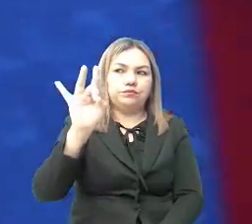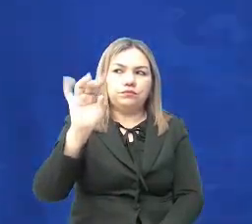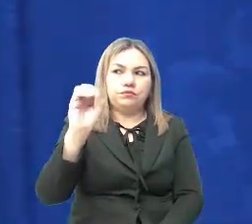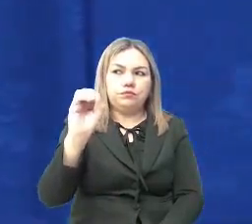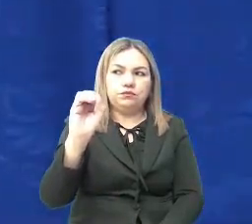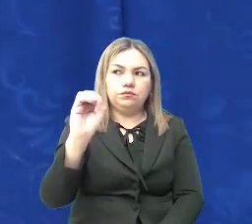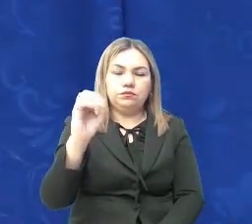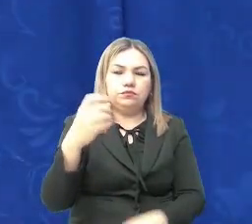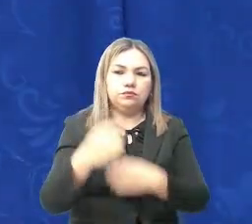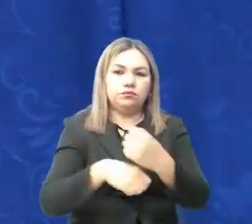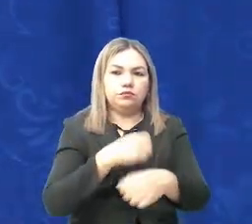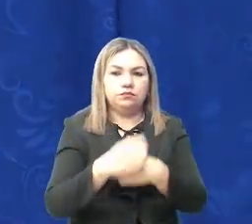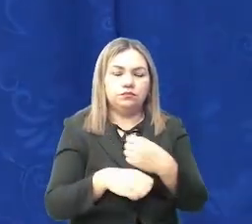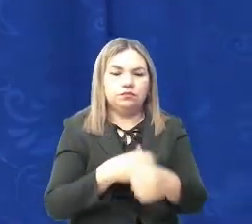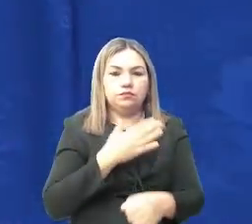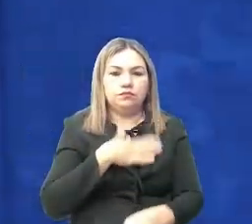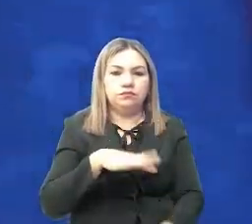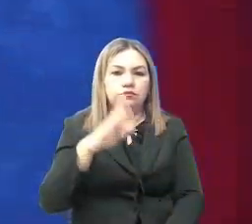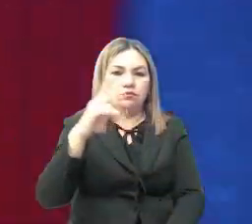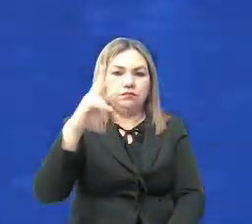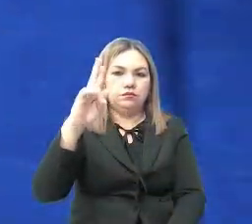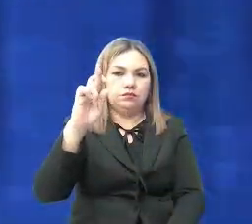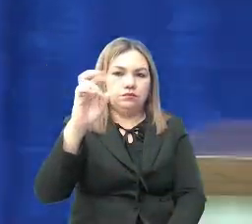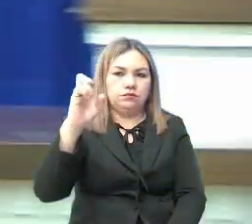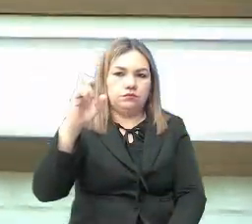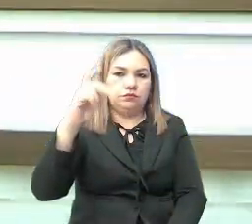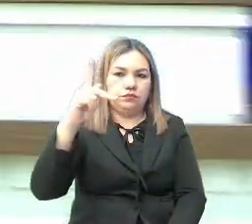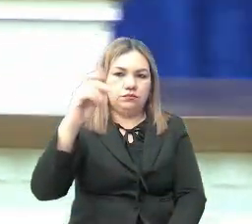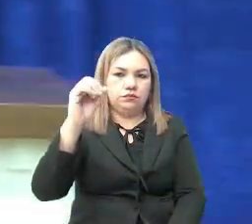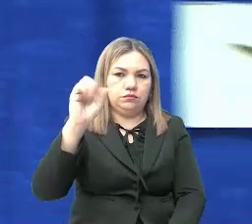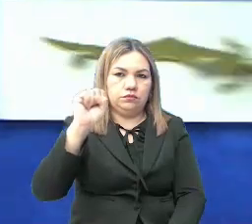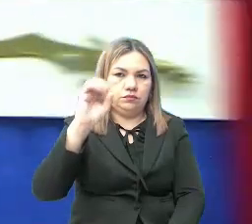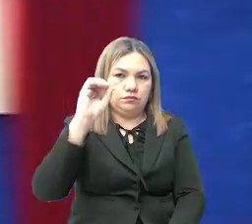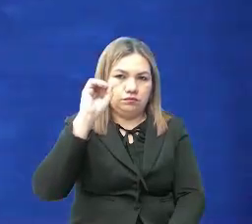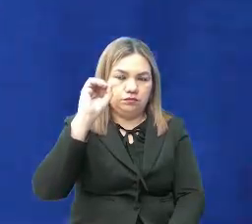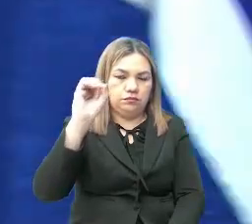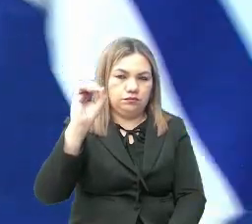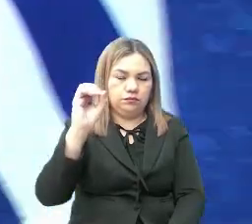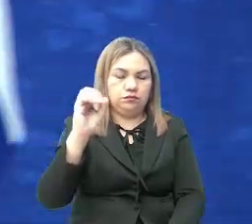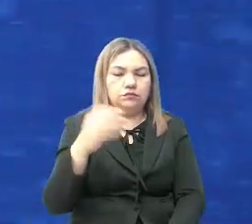years the land rested. The word rest comes from the word